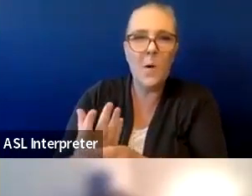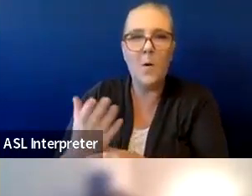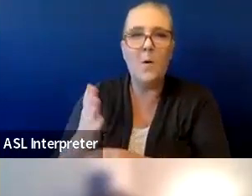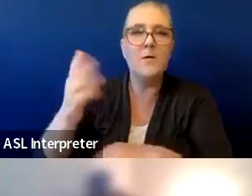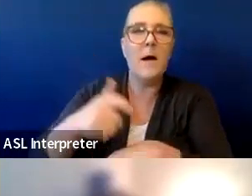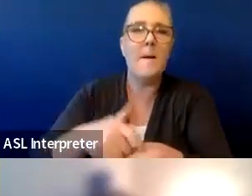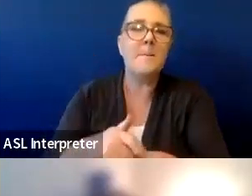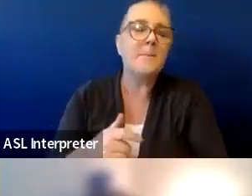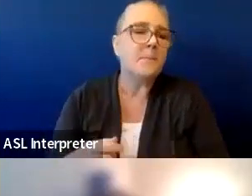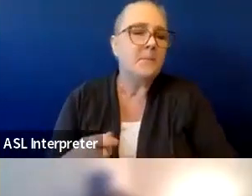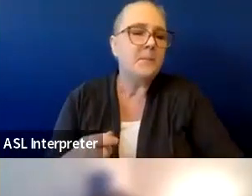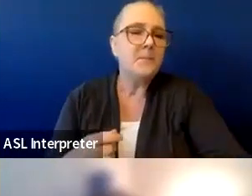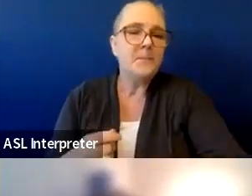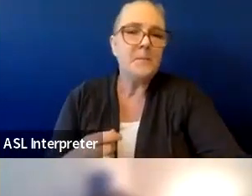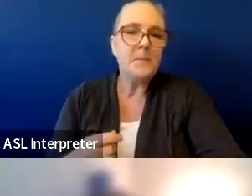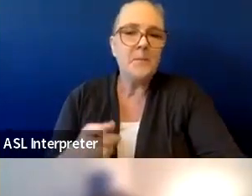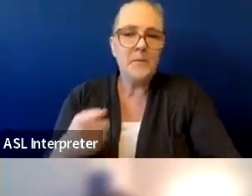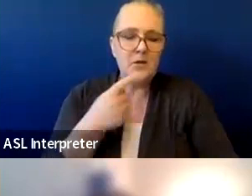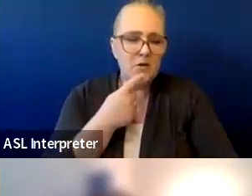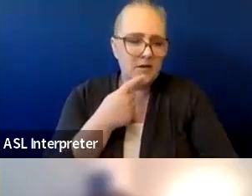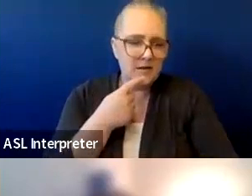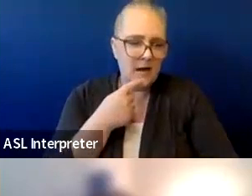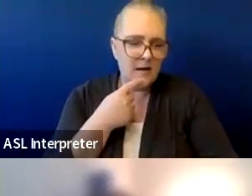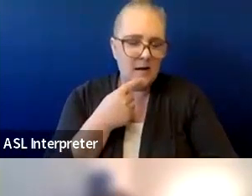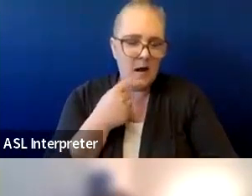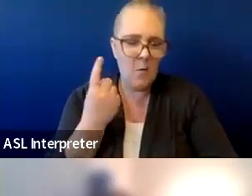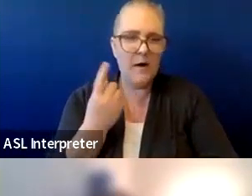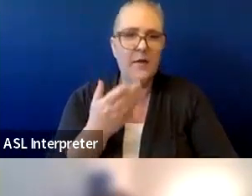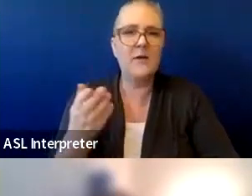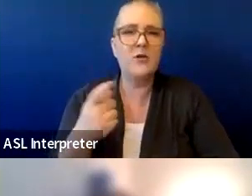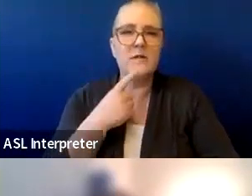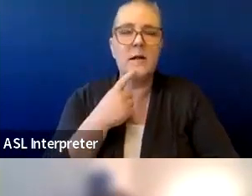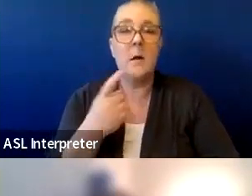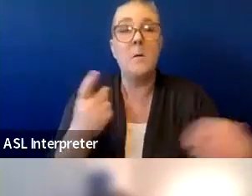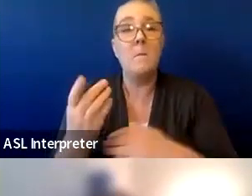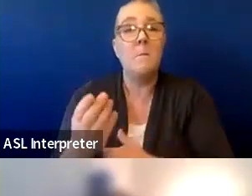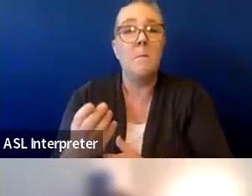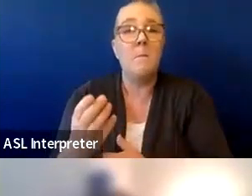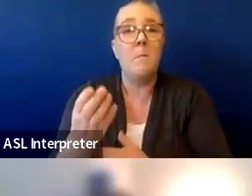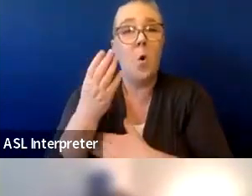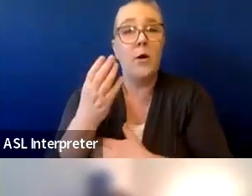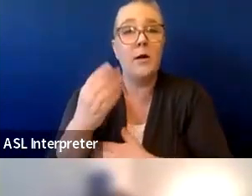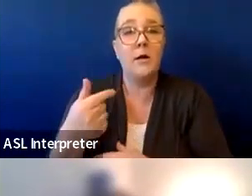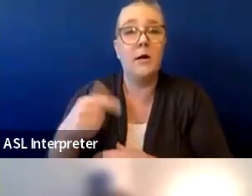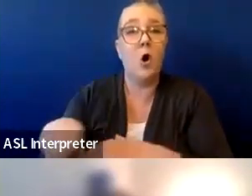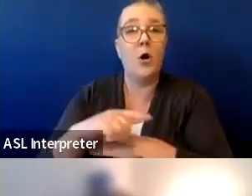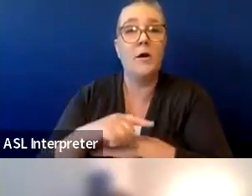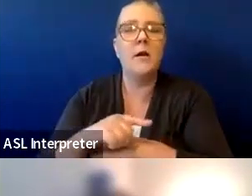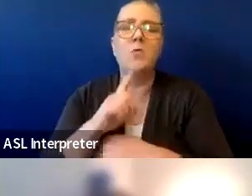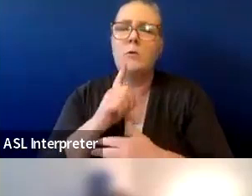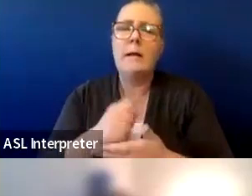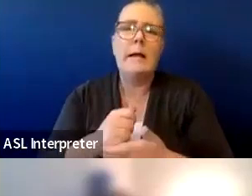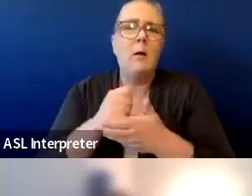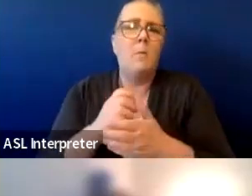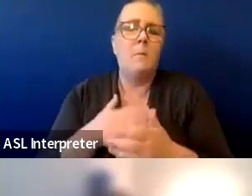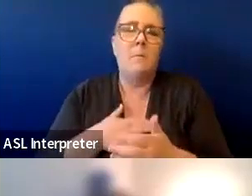that she says that her, it's the morning garden has helped my son immensely. And then they are